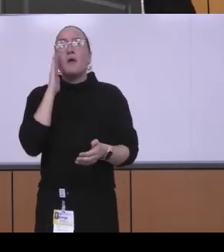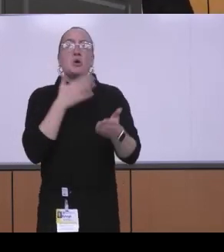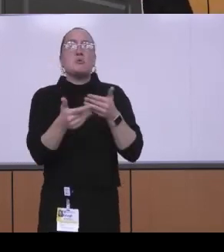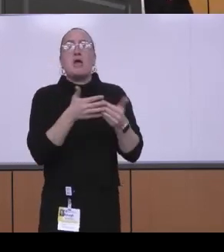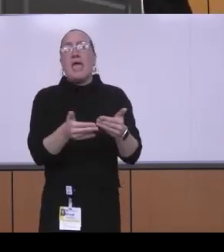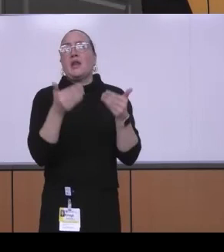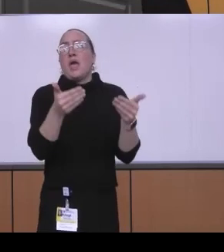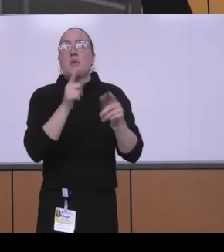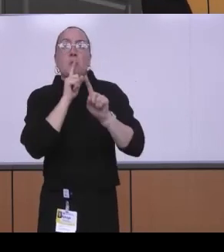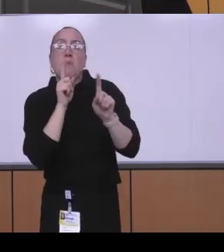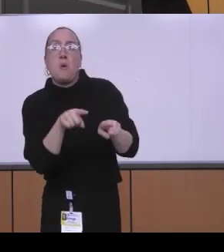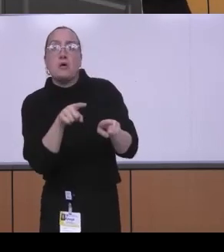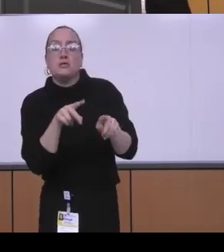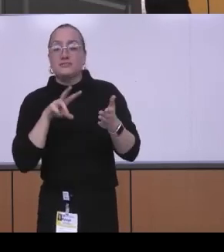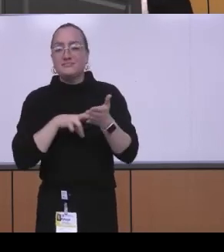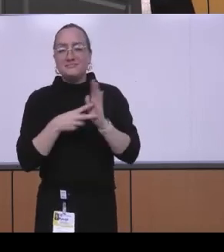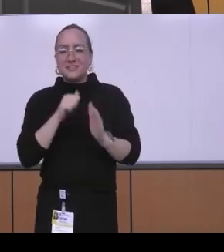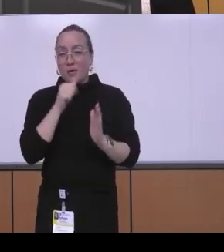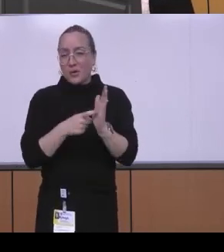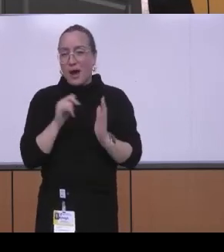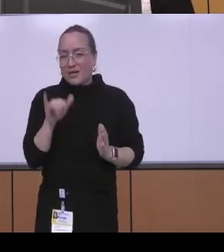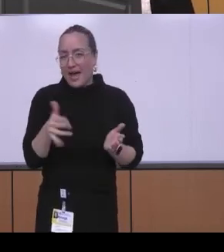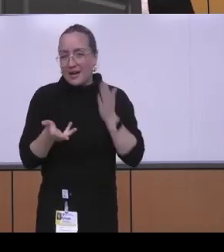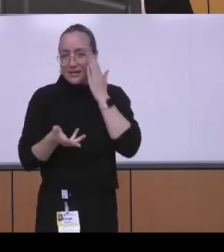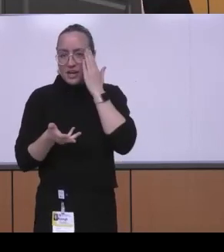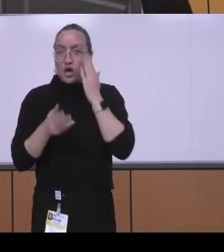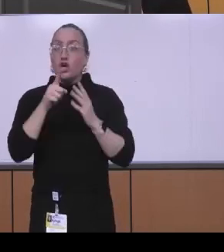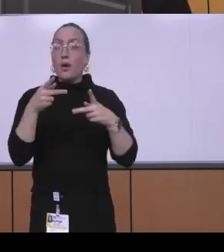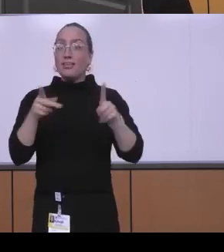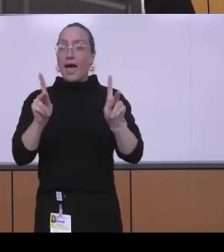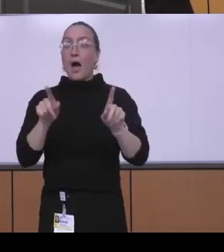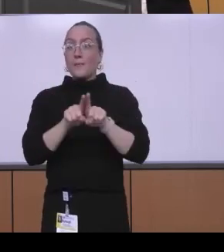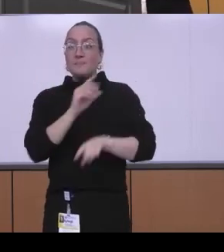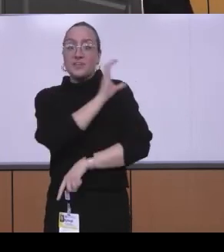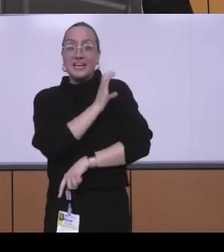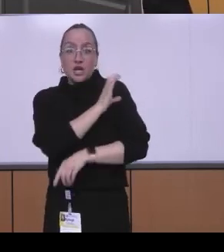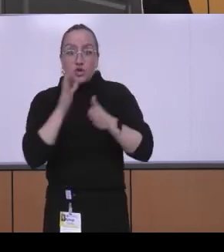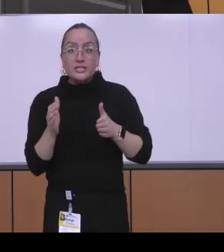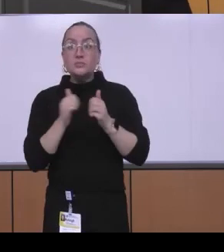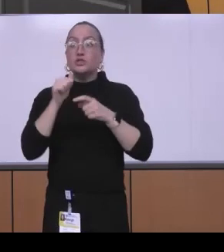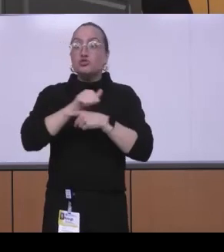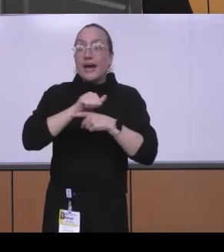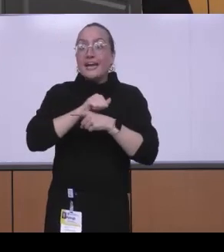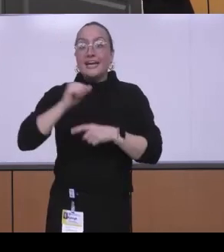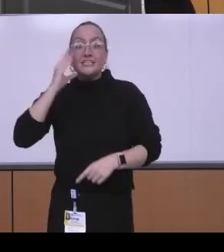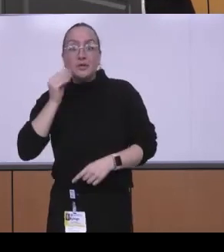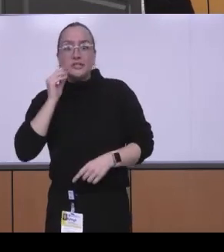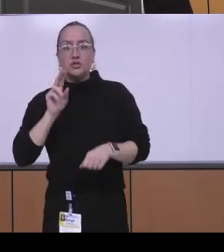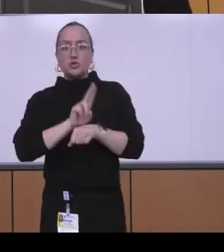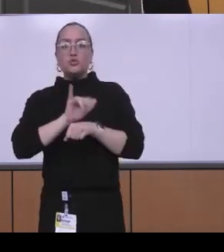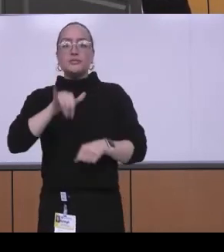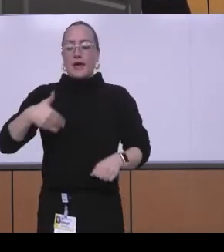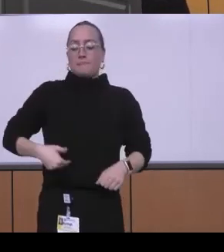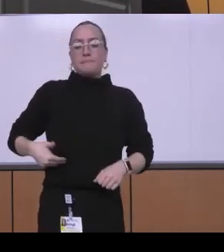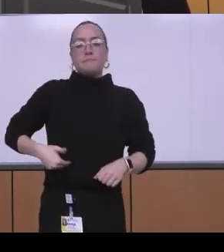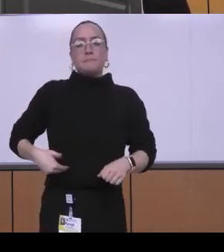requires. I was like, that's not what it actually requires. And you are allowed as a clinician, as somebody with training and clinical experience to use that